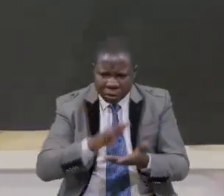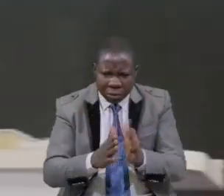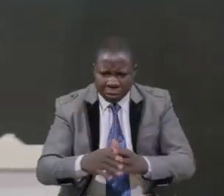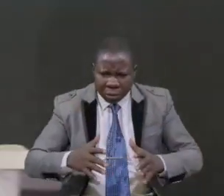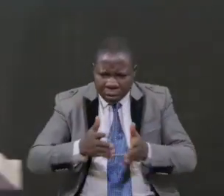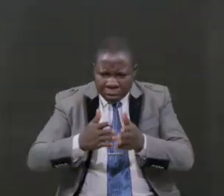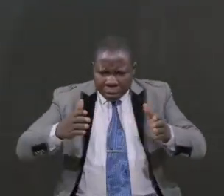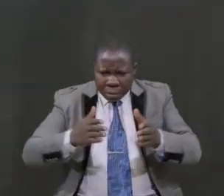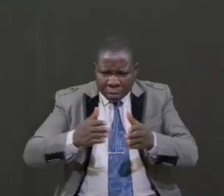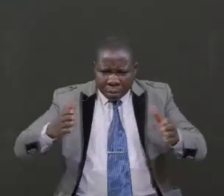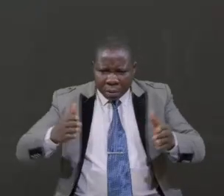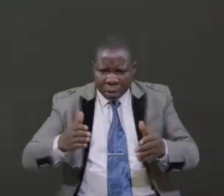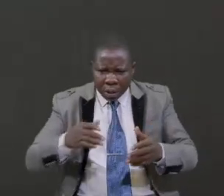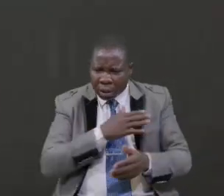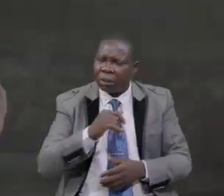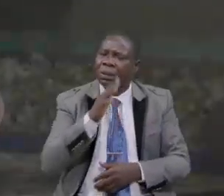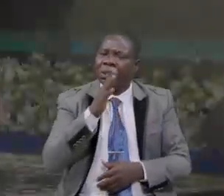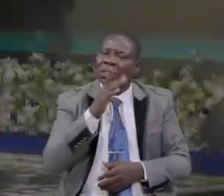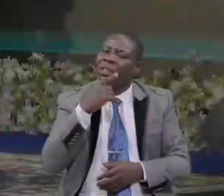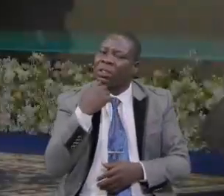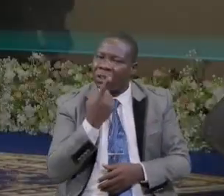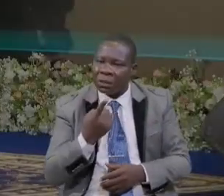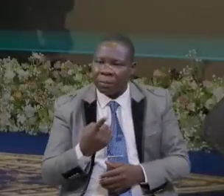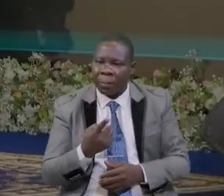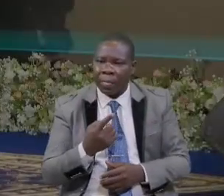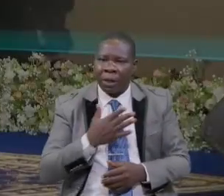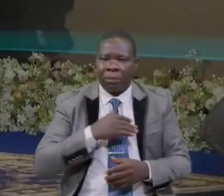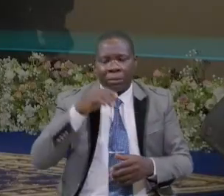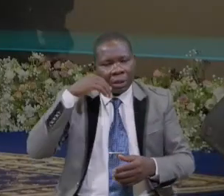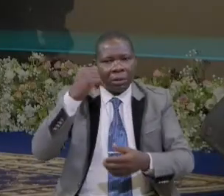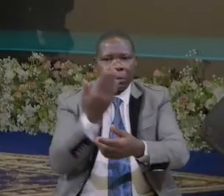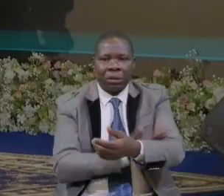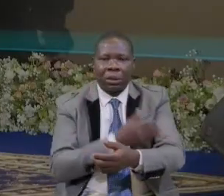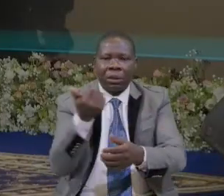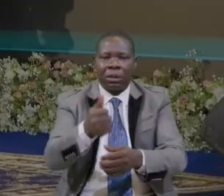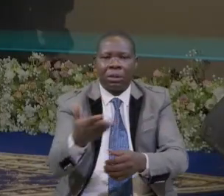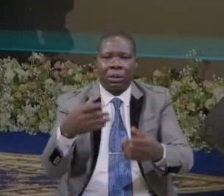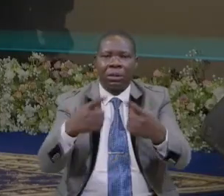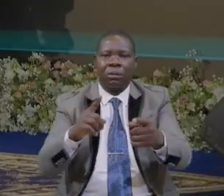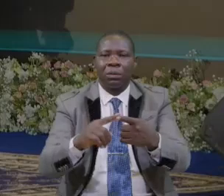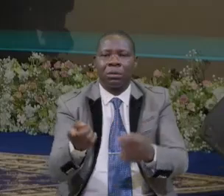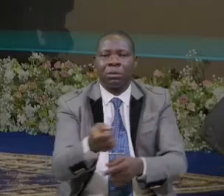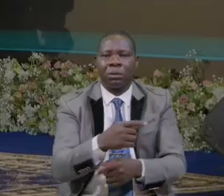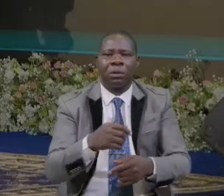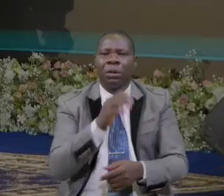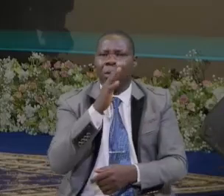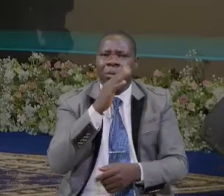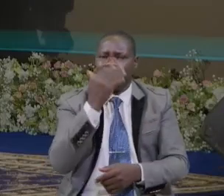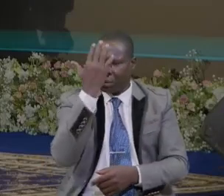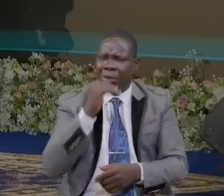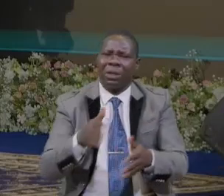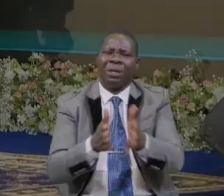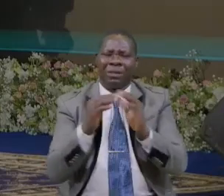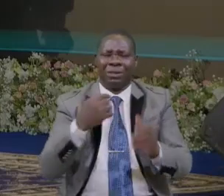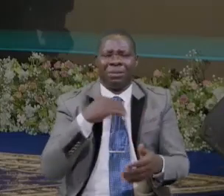mother says, my daughter, anything happening to you? Mom, why are you asking me a question like that?